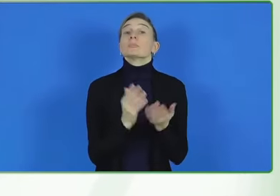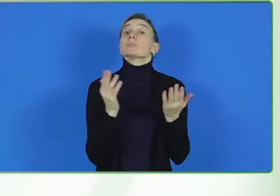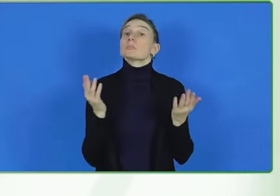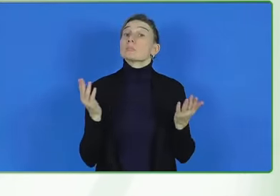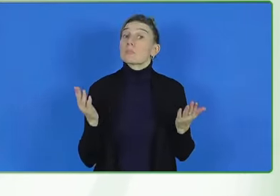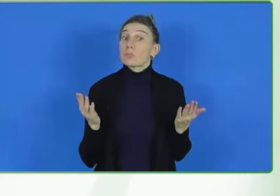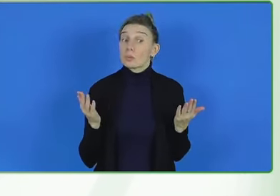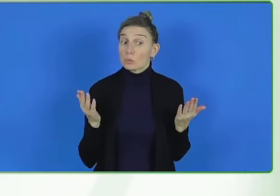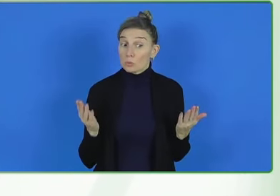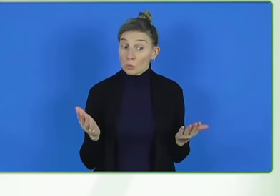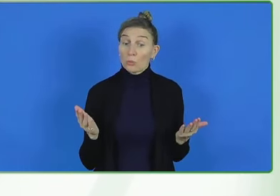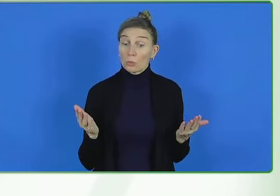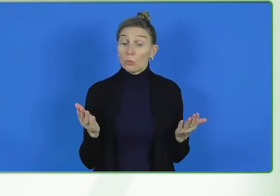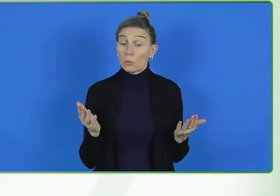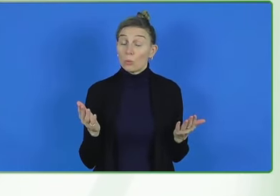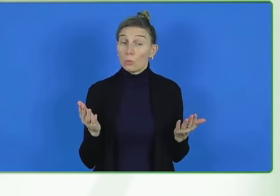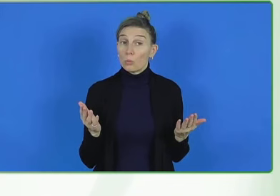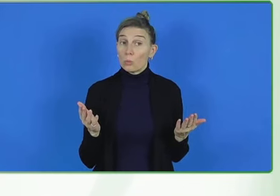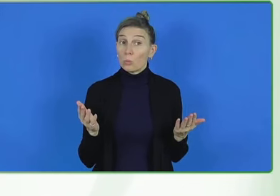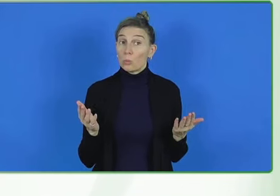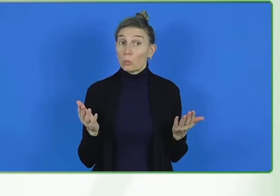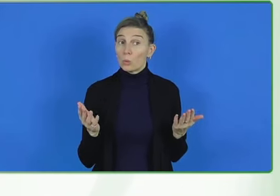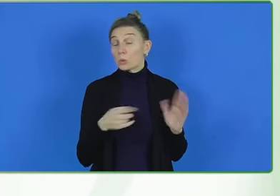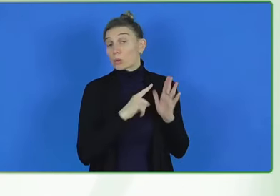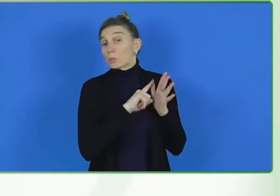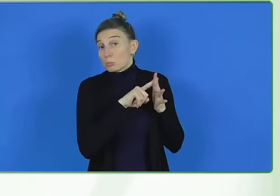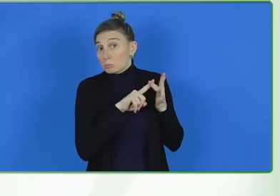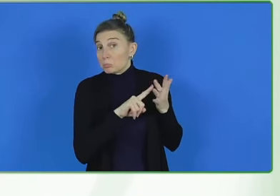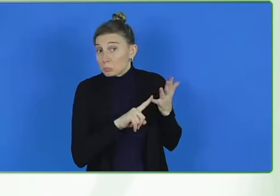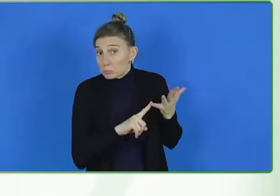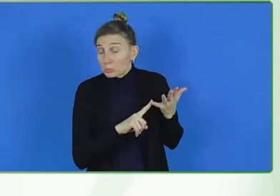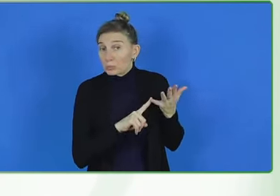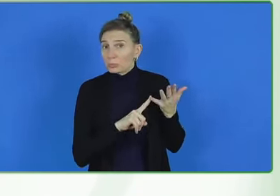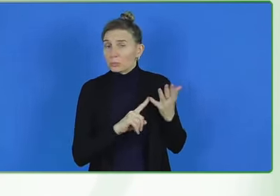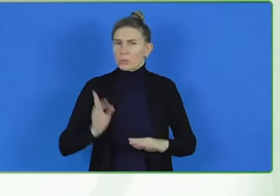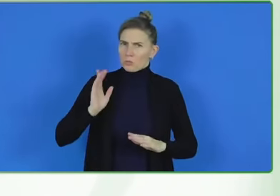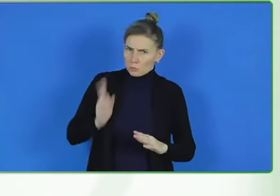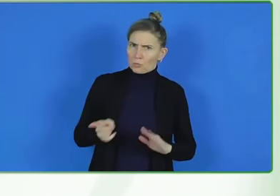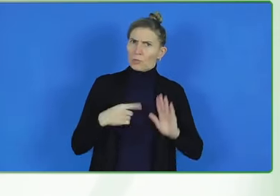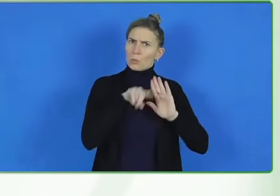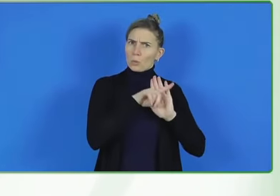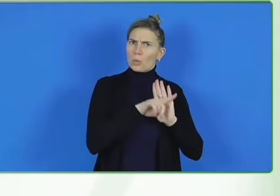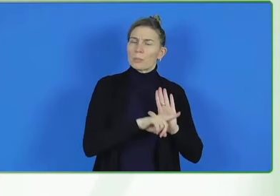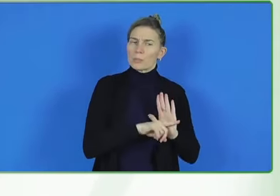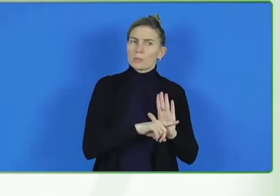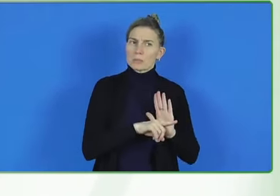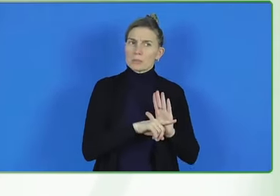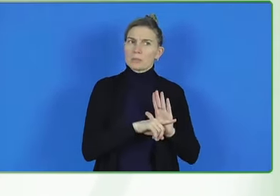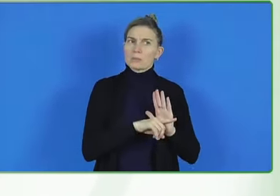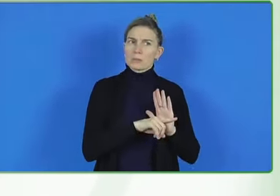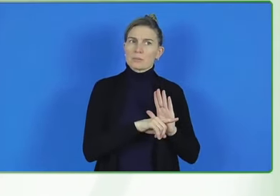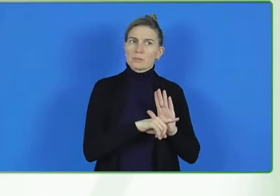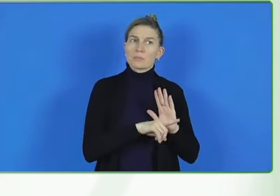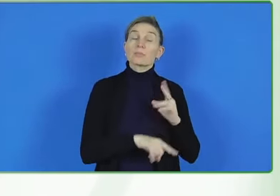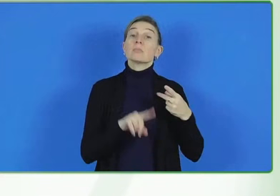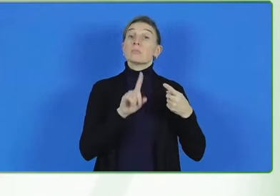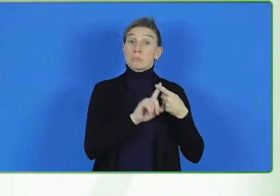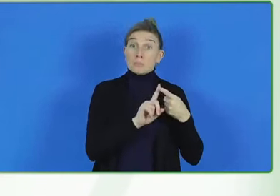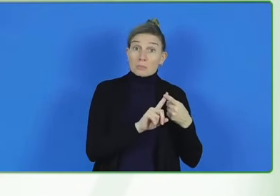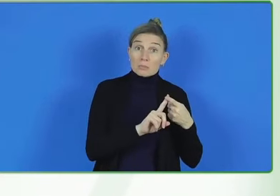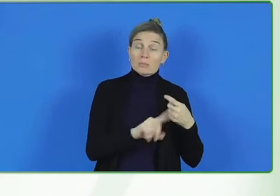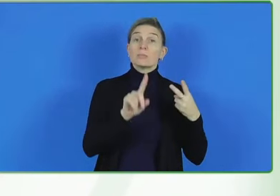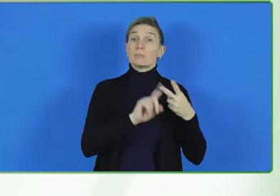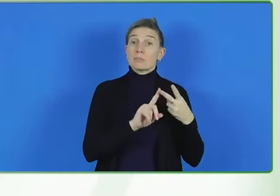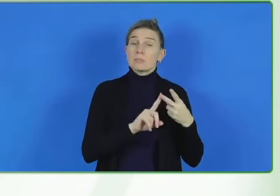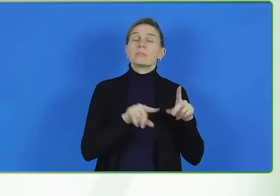are some of the requirements that we collected. We also collected requirements for mentally as well